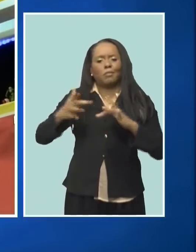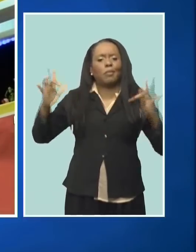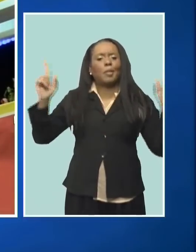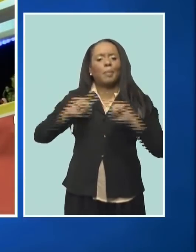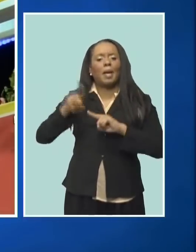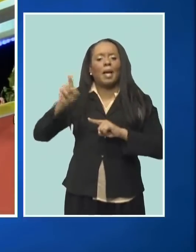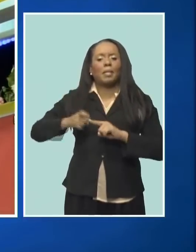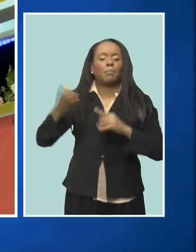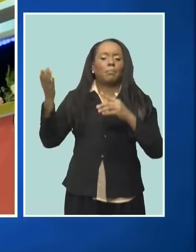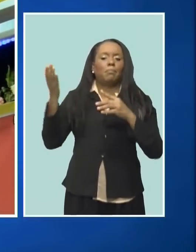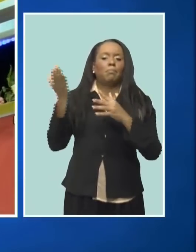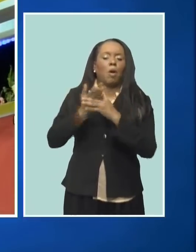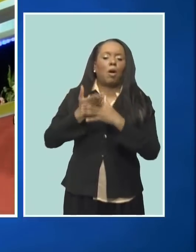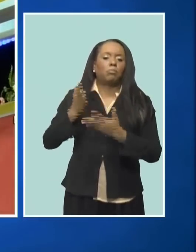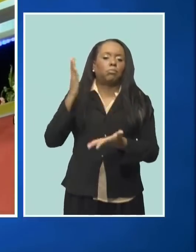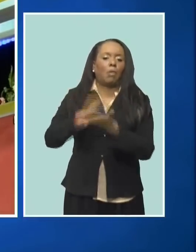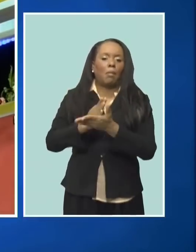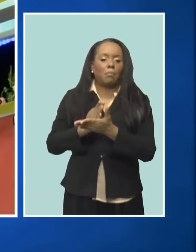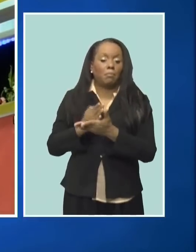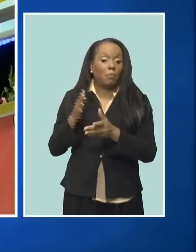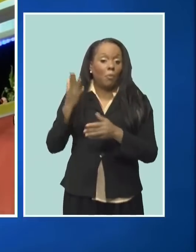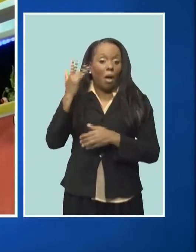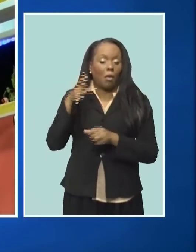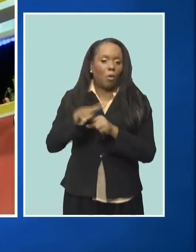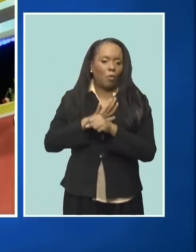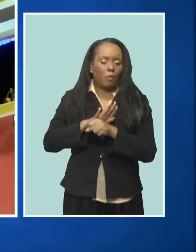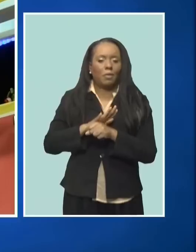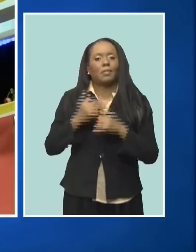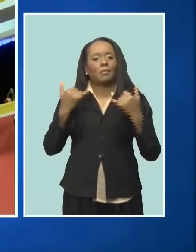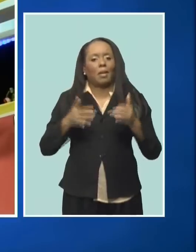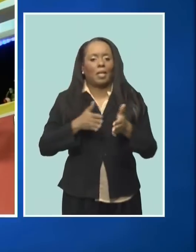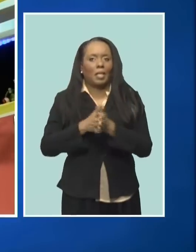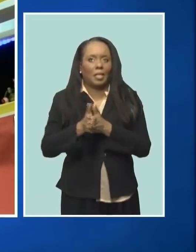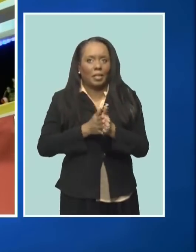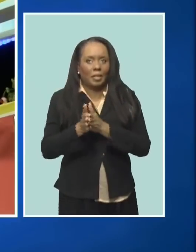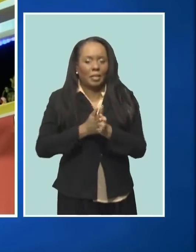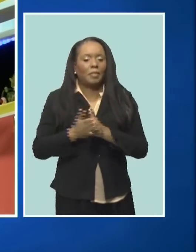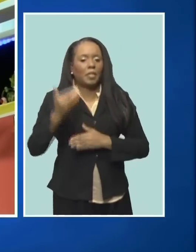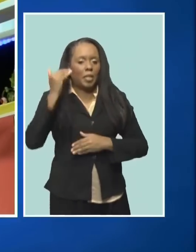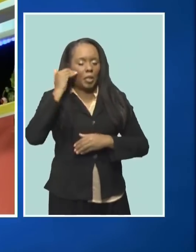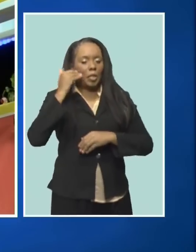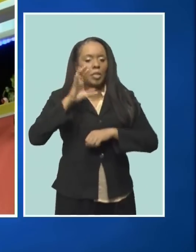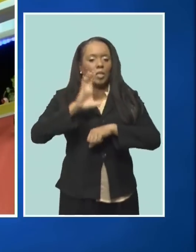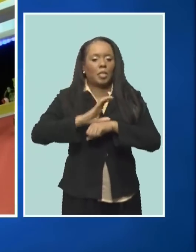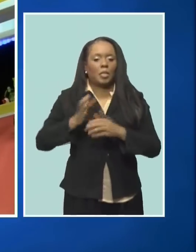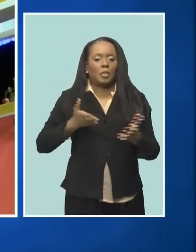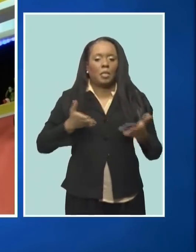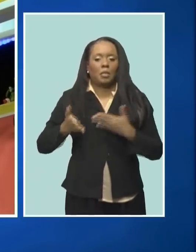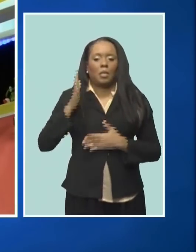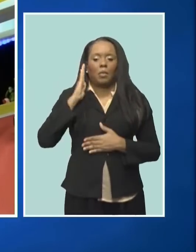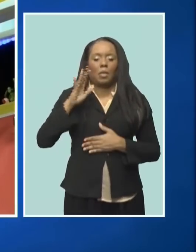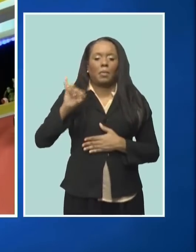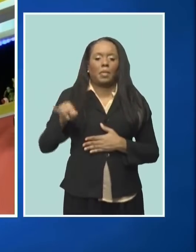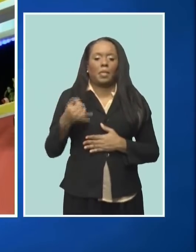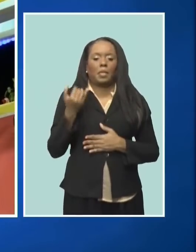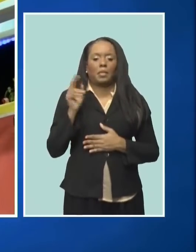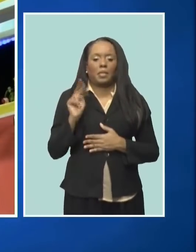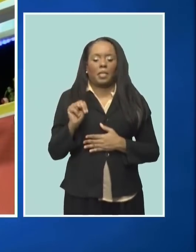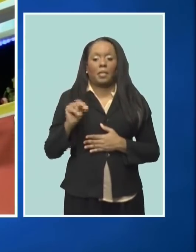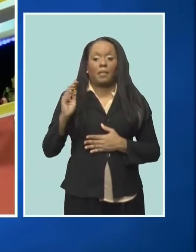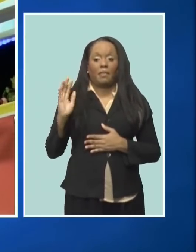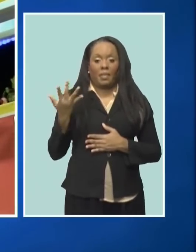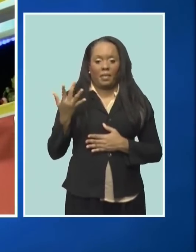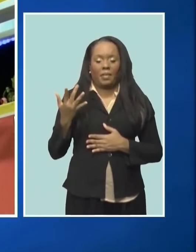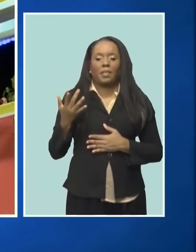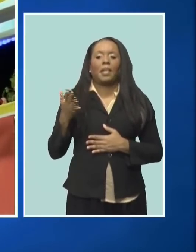past that now, and we're really looking forward to being with you. I know there's a church service coming up on January the 5th, and we're